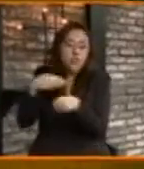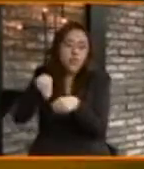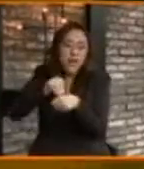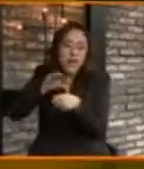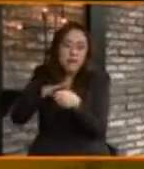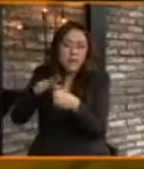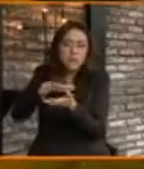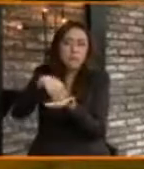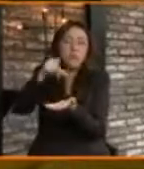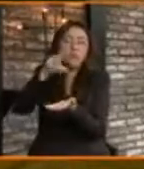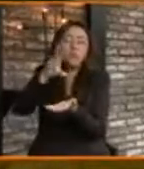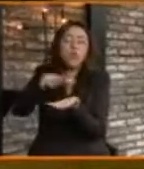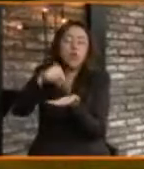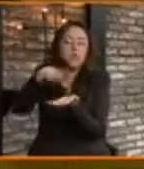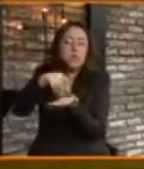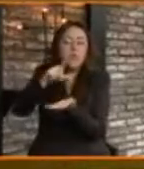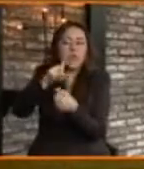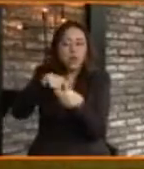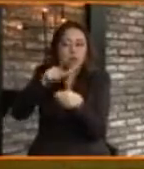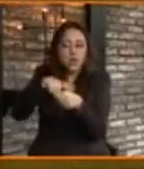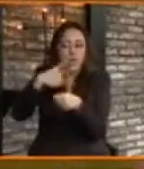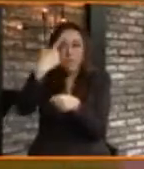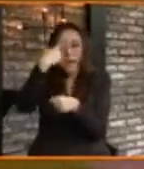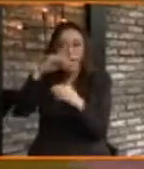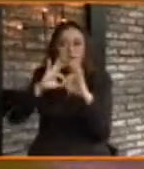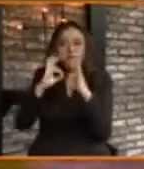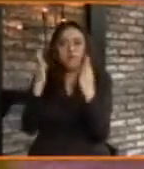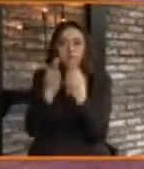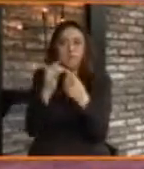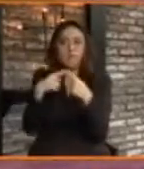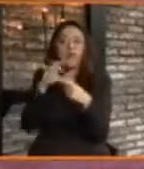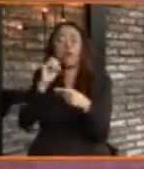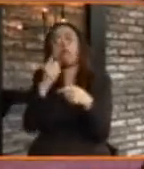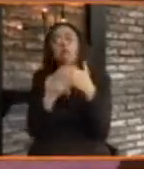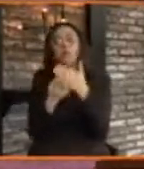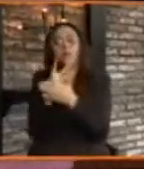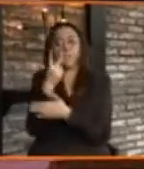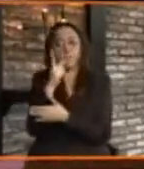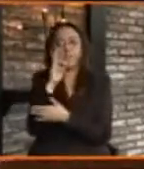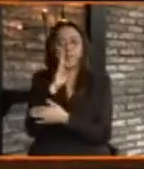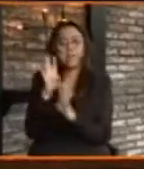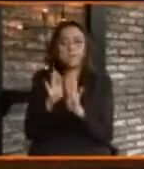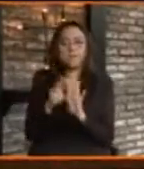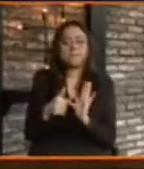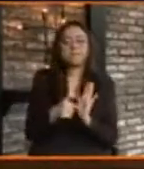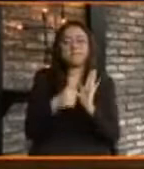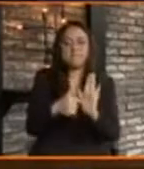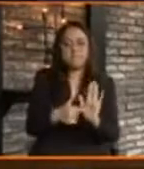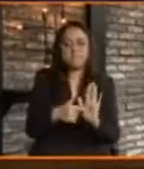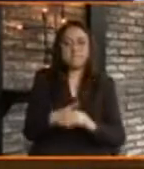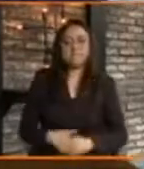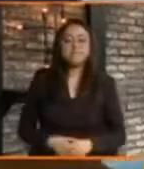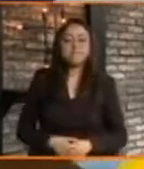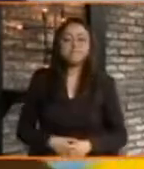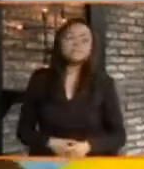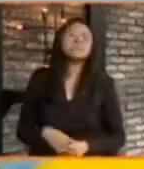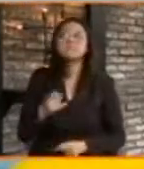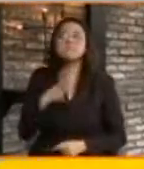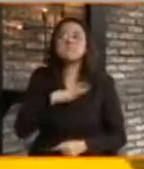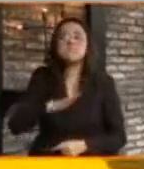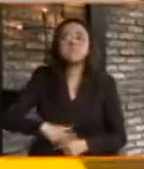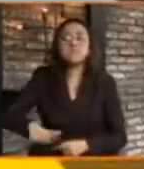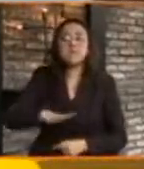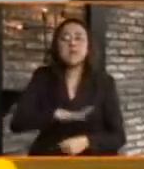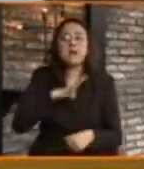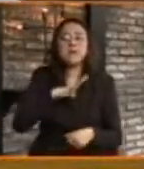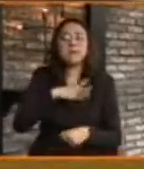that you make paint out of, or a spice or an herb. This work was first displayed at the Venice Biennale